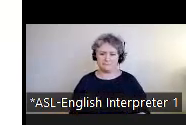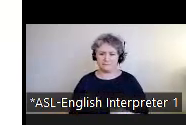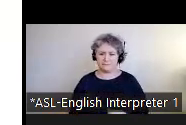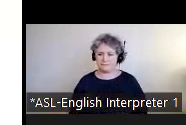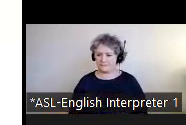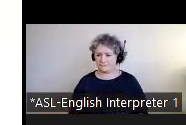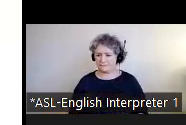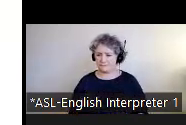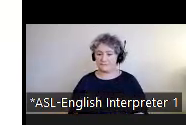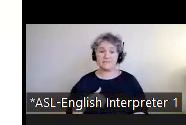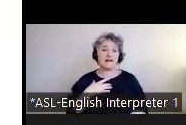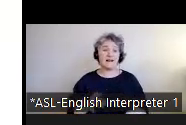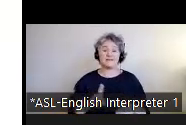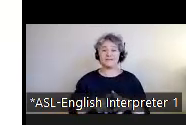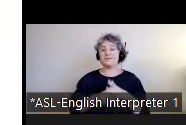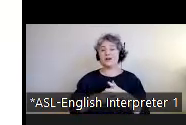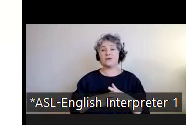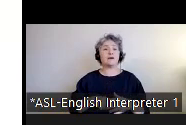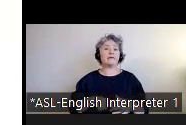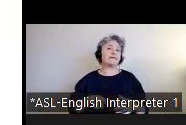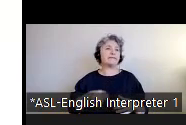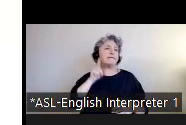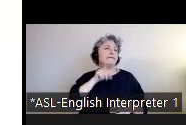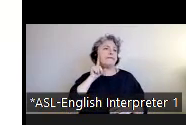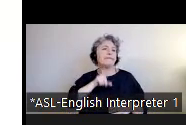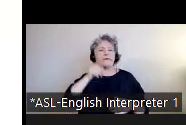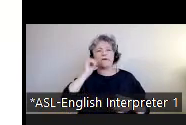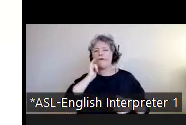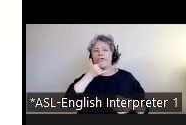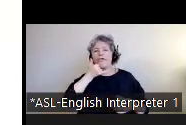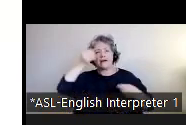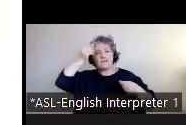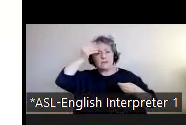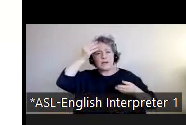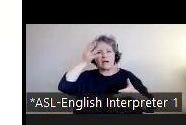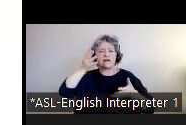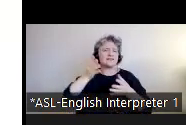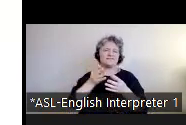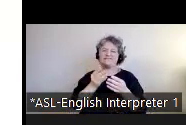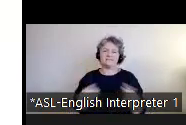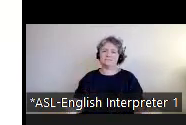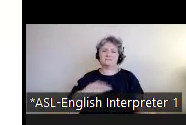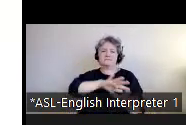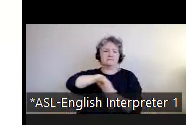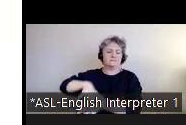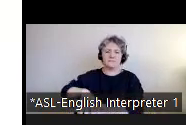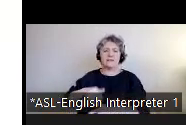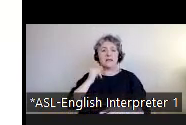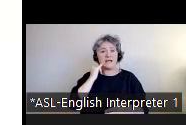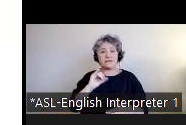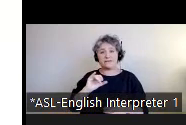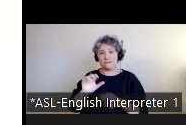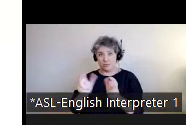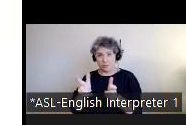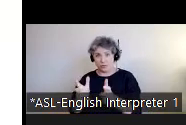So I always like to start though with myth busting. So I'm going to give you a few questions. If you've got access to your computer in the chat room, feel free